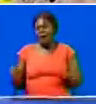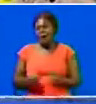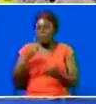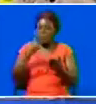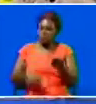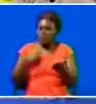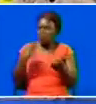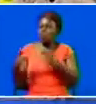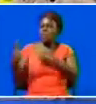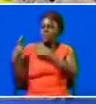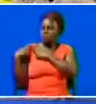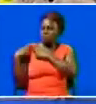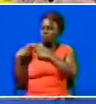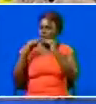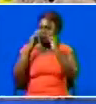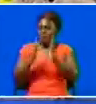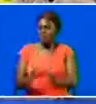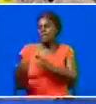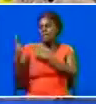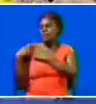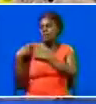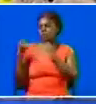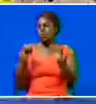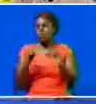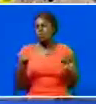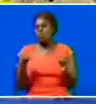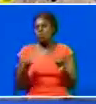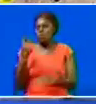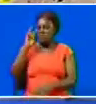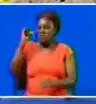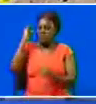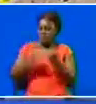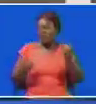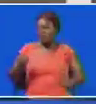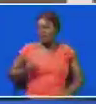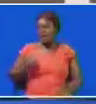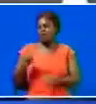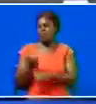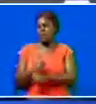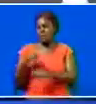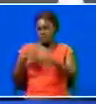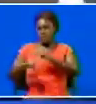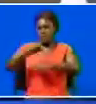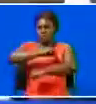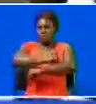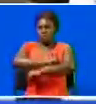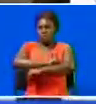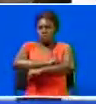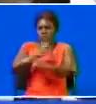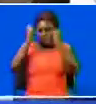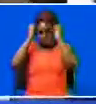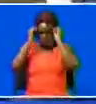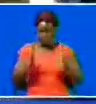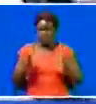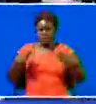was involved that day, who was the teacher on duty, when did he saw the student last. Inside the school compound, the students were